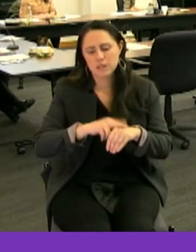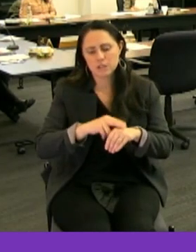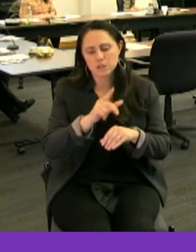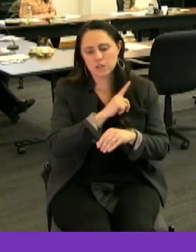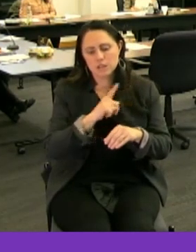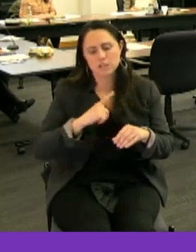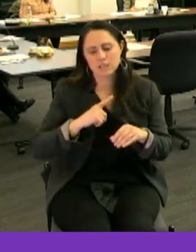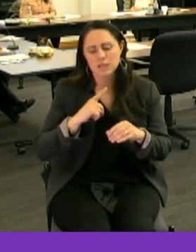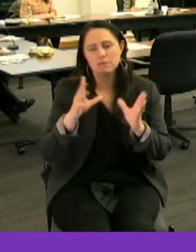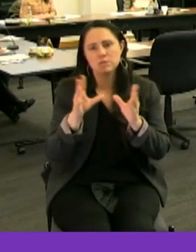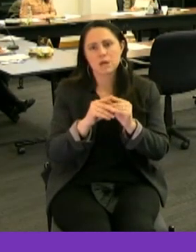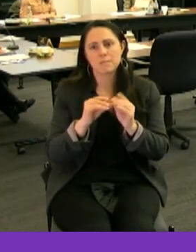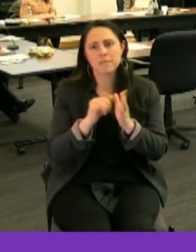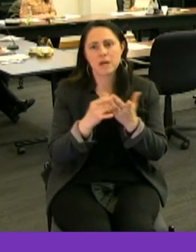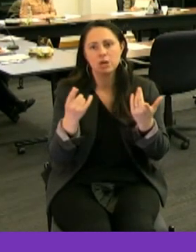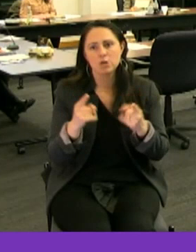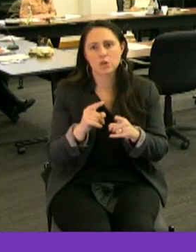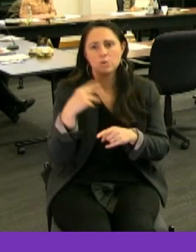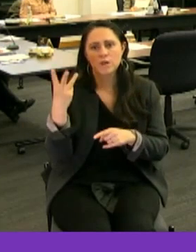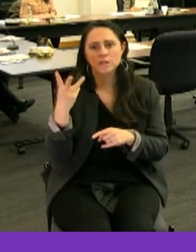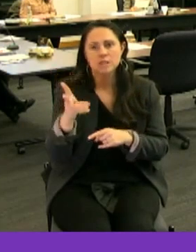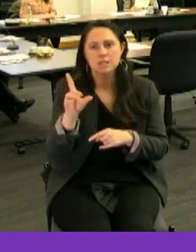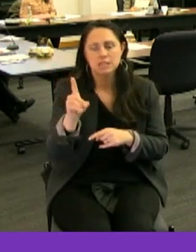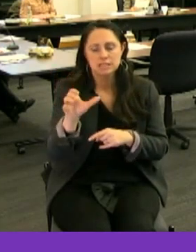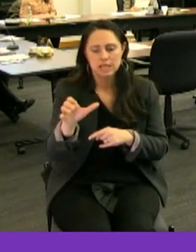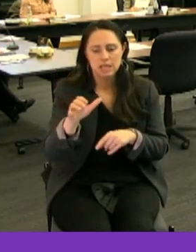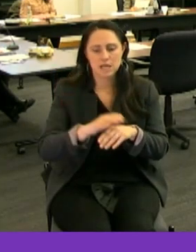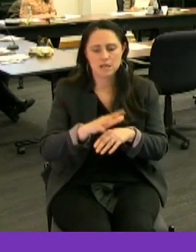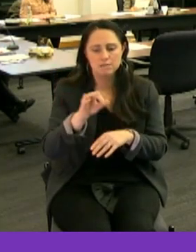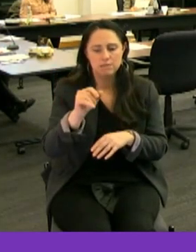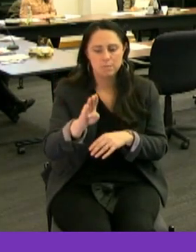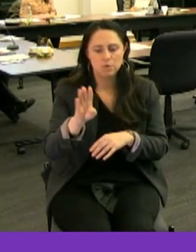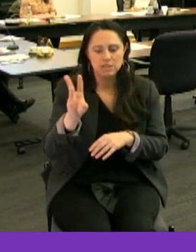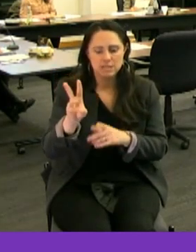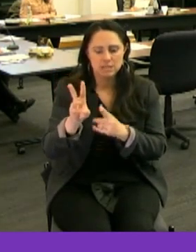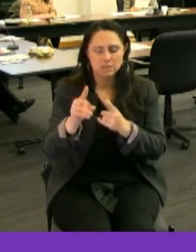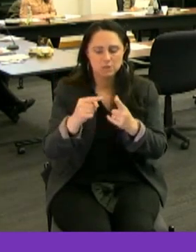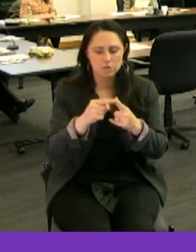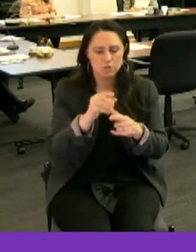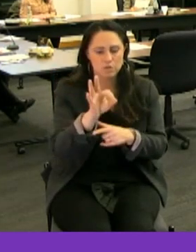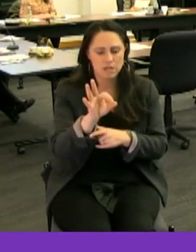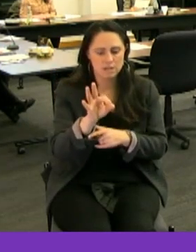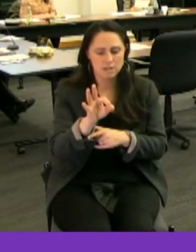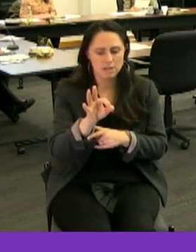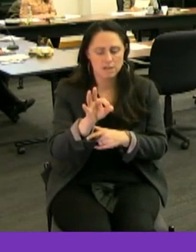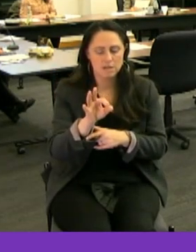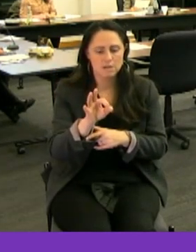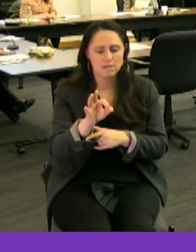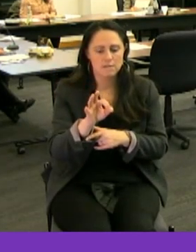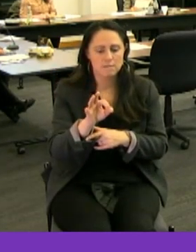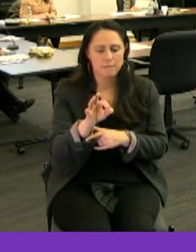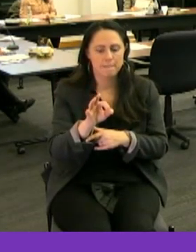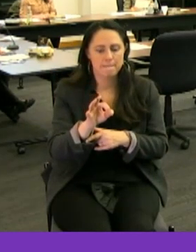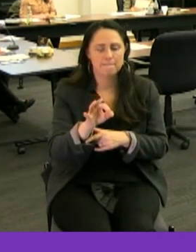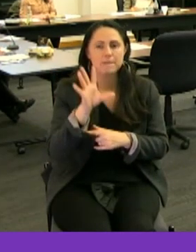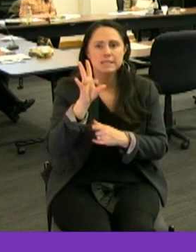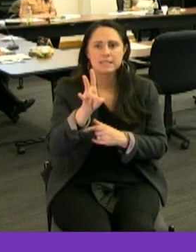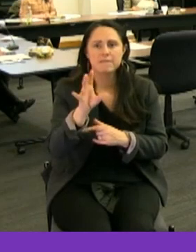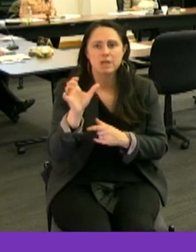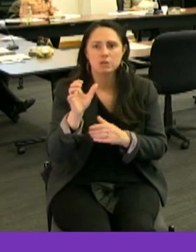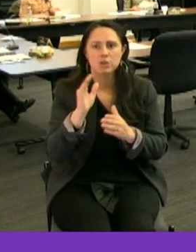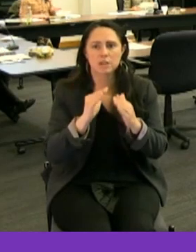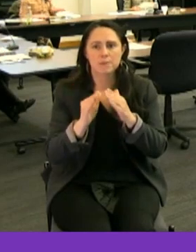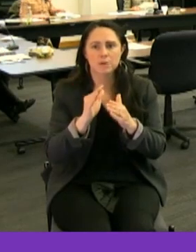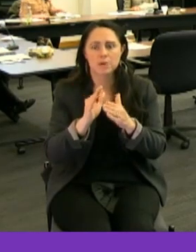Legislative Summit that occurred in Washington, D.C. on February 6th through February 9th this past month. There were 700